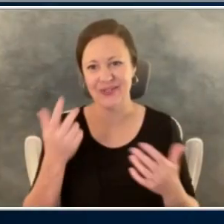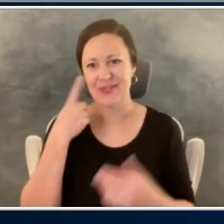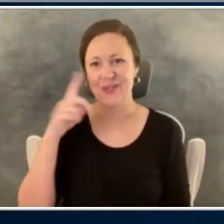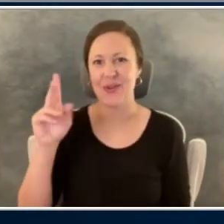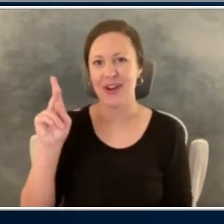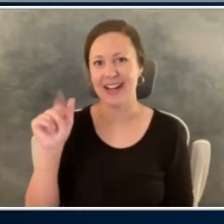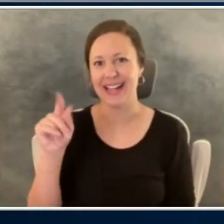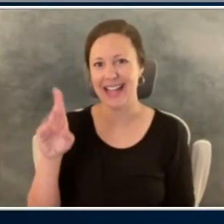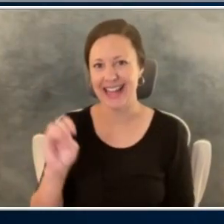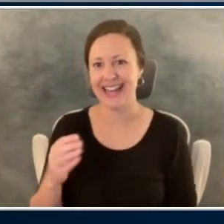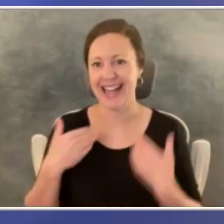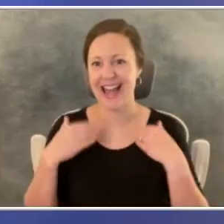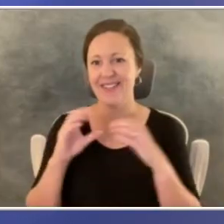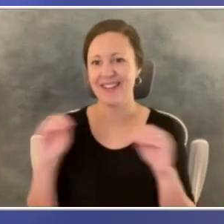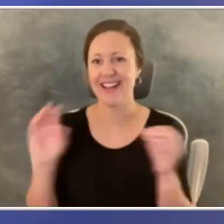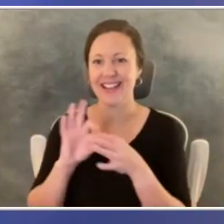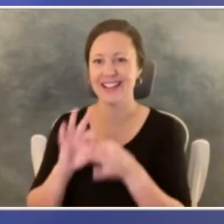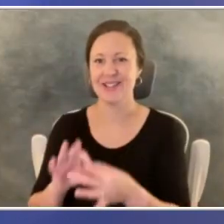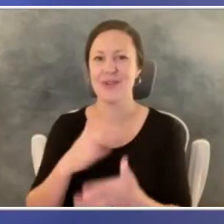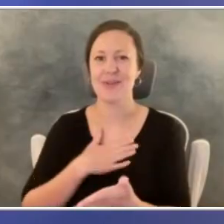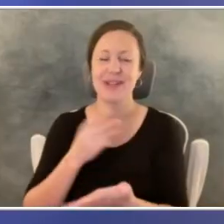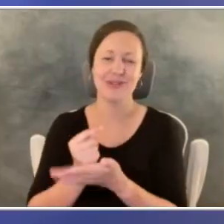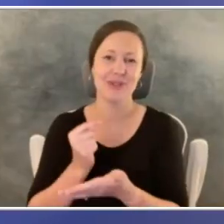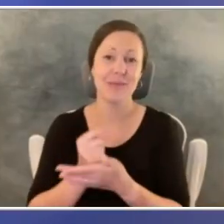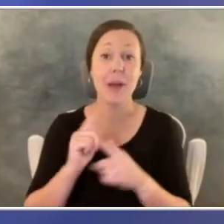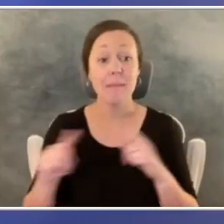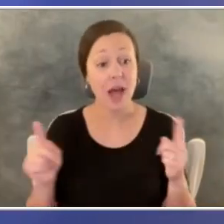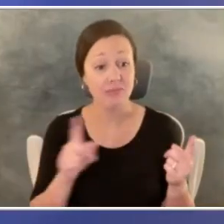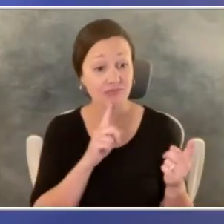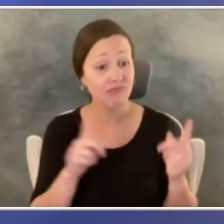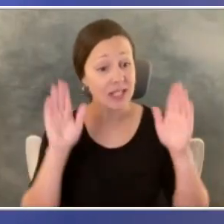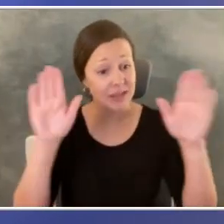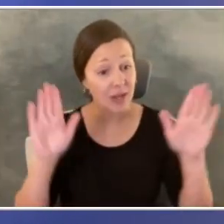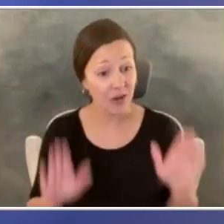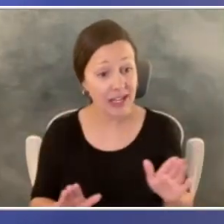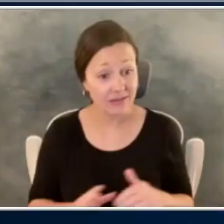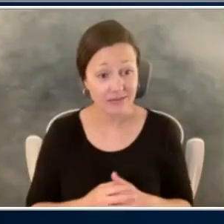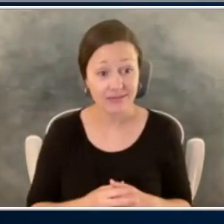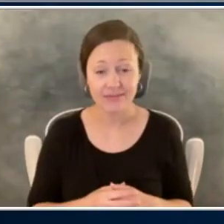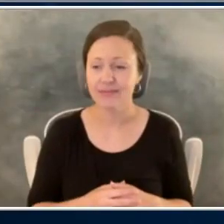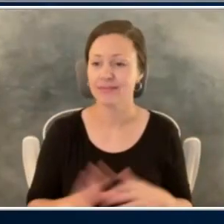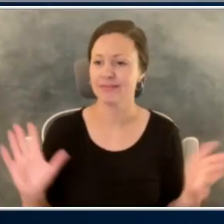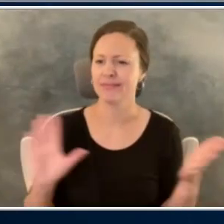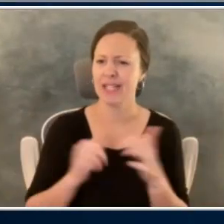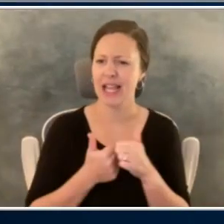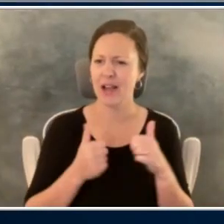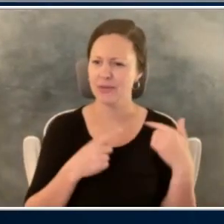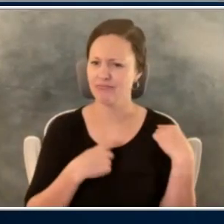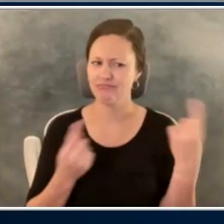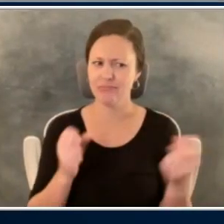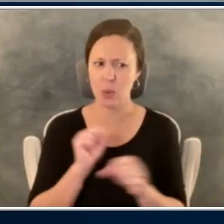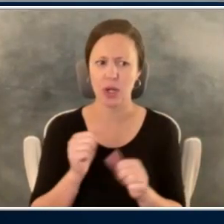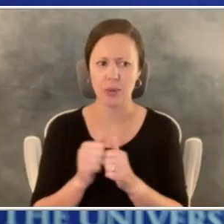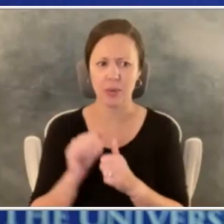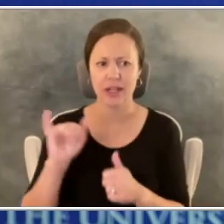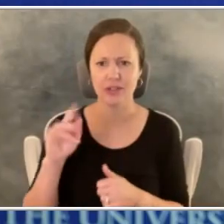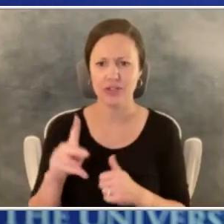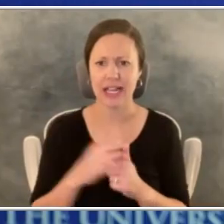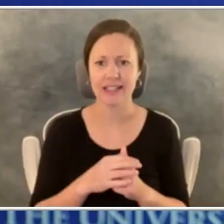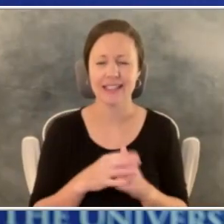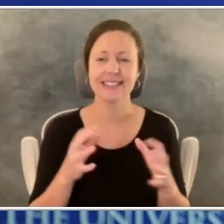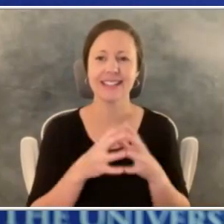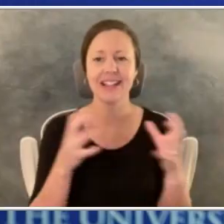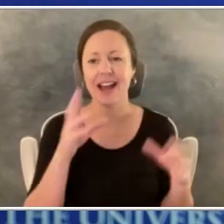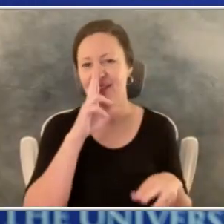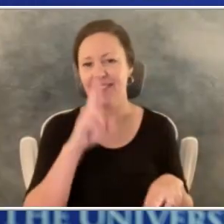treatment, but no, it's been great. Katie, what's it been like working with Jack? Oh, it's been a lot of fun. I